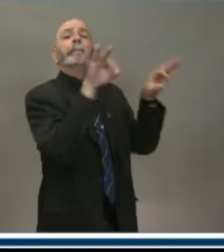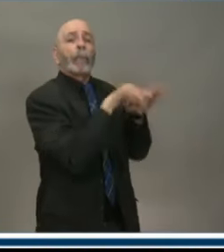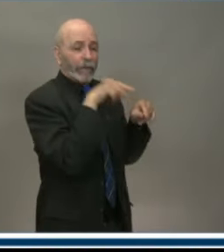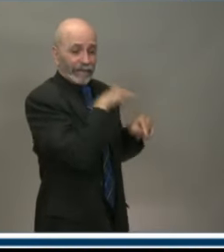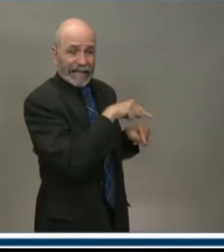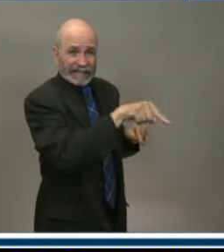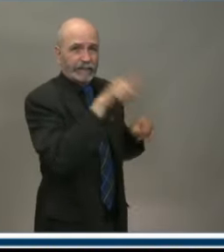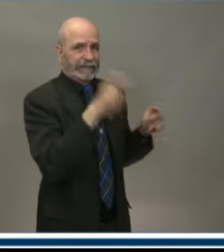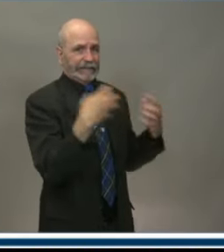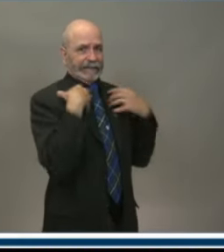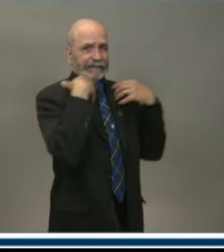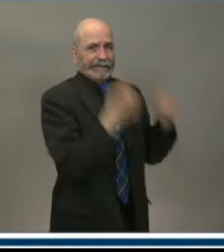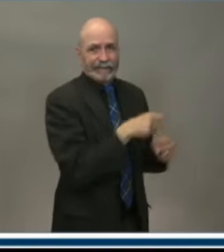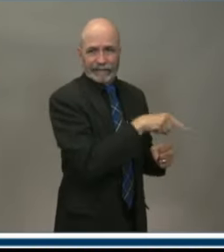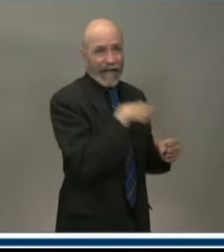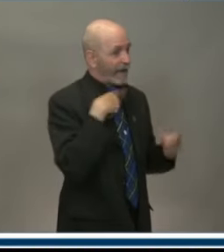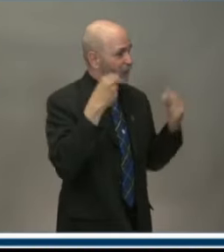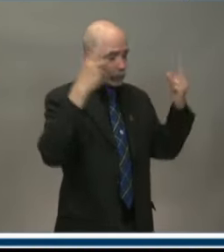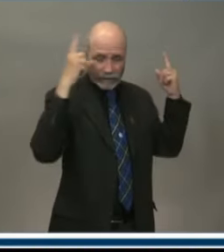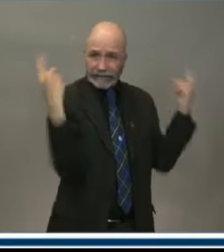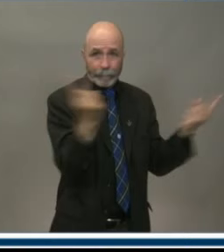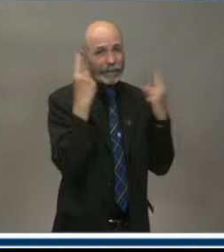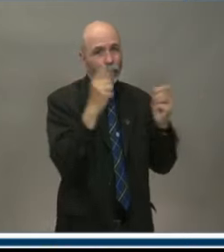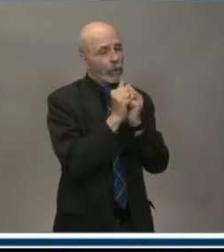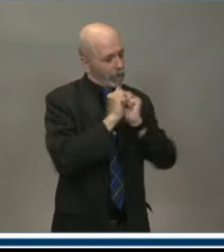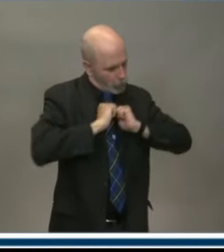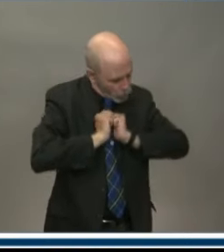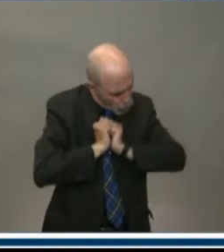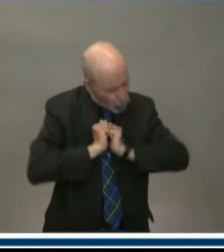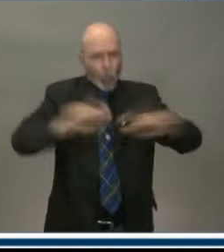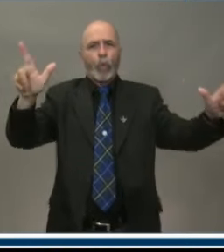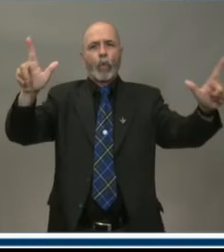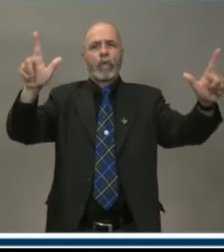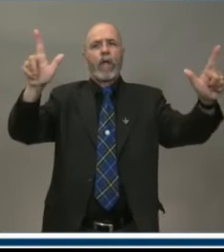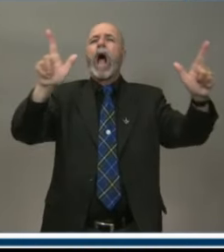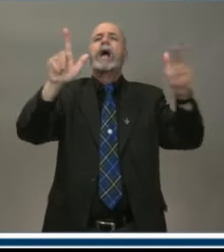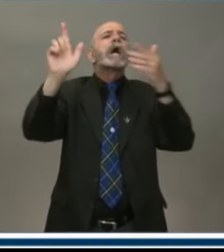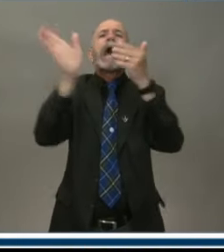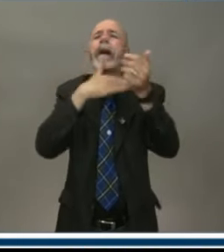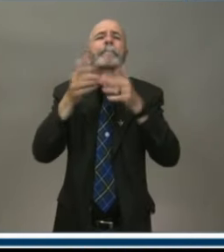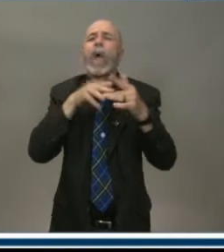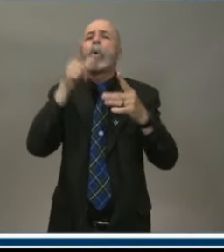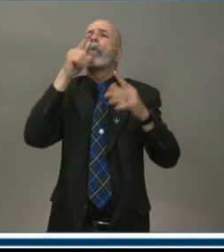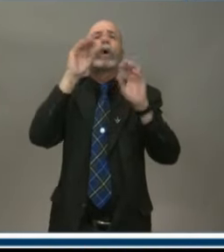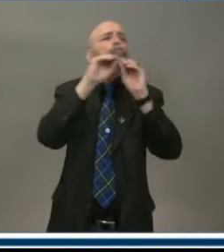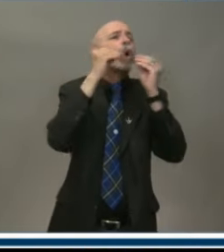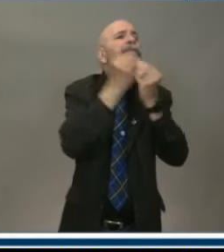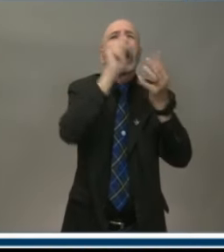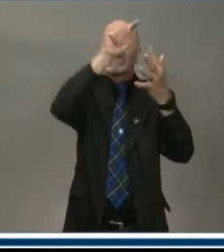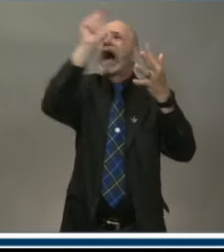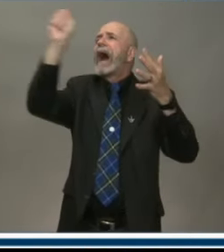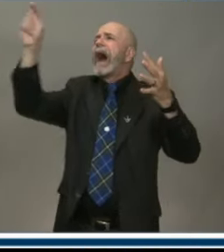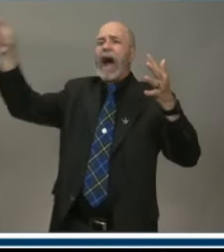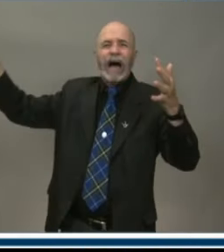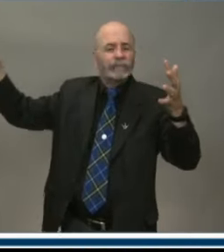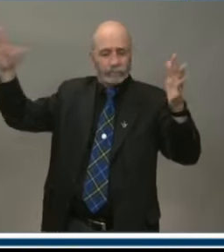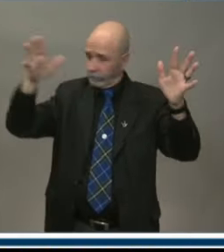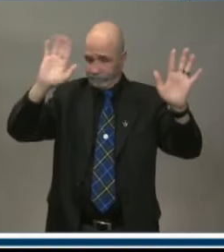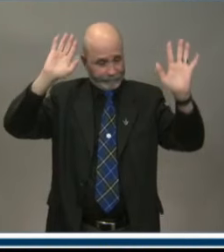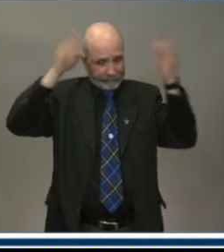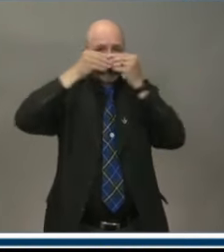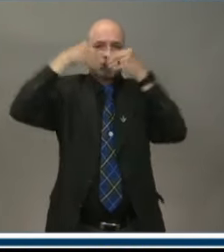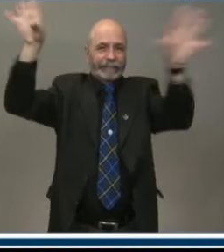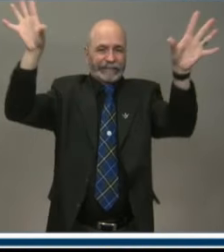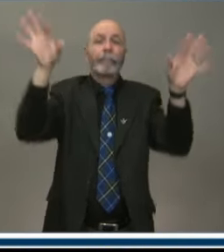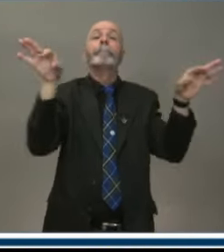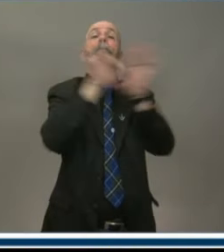And I need all of us, regardless of what organization you represent, to stay focused on Nova Scotians and stay focused